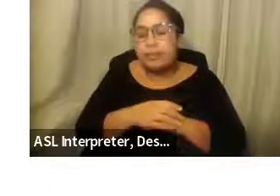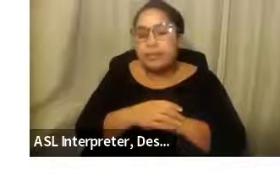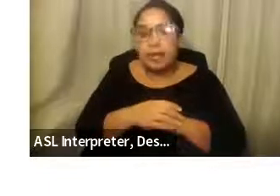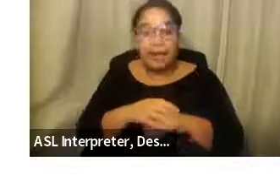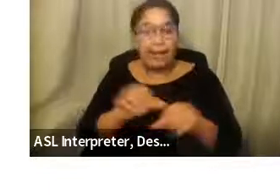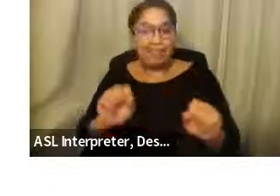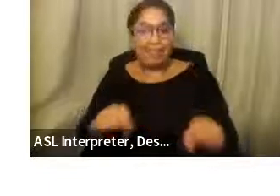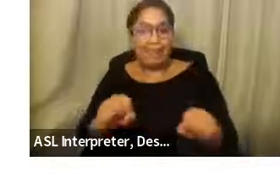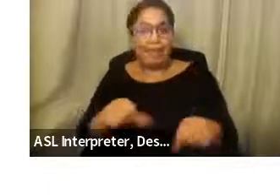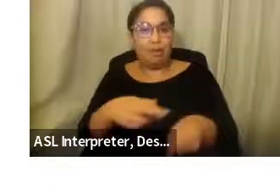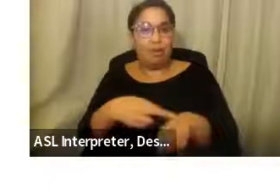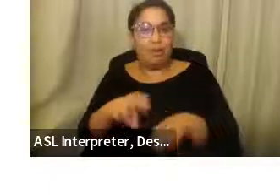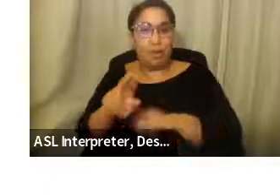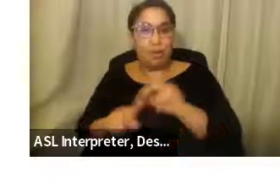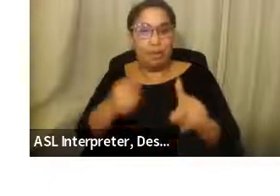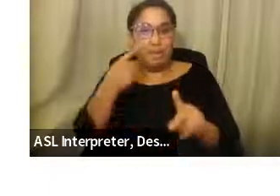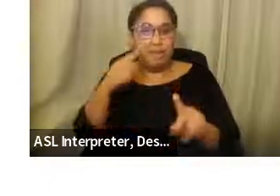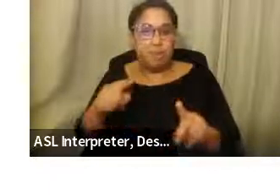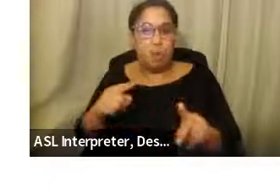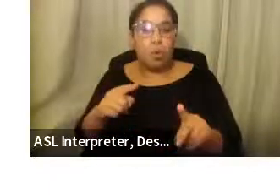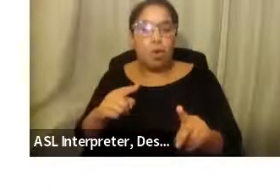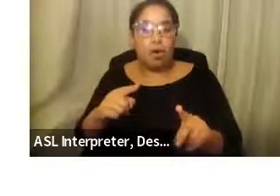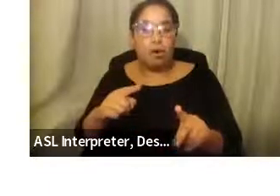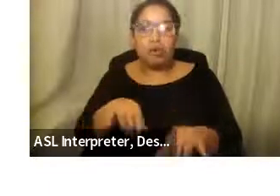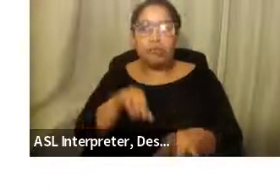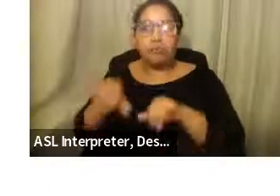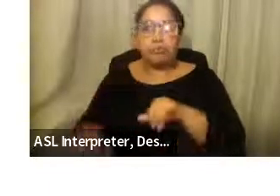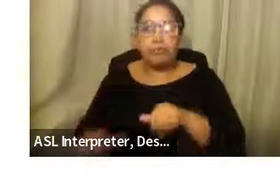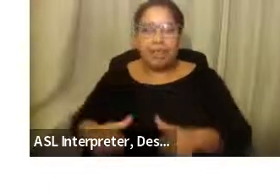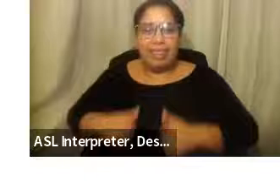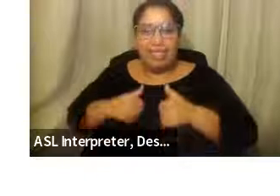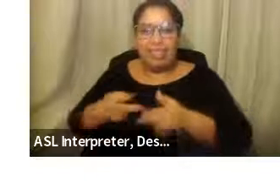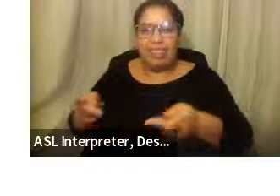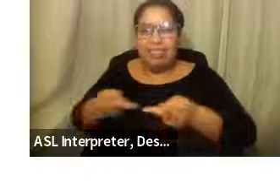also refer individuals for residential treatment as well.